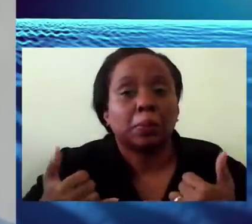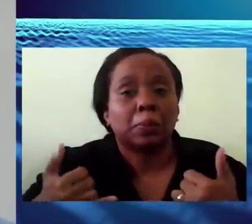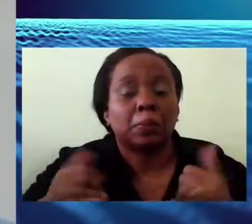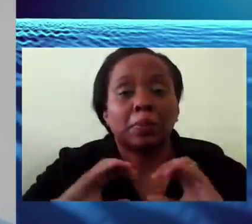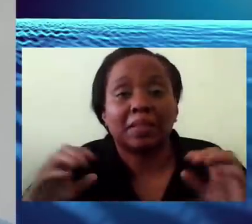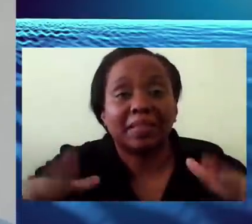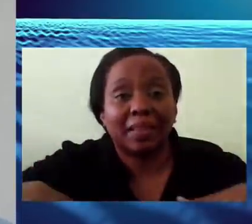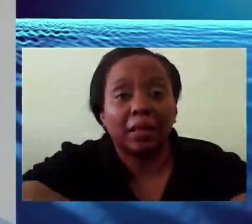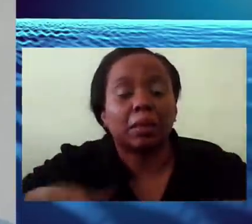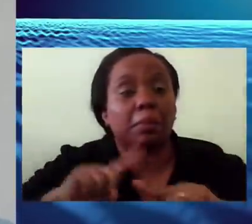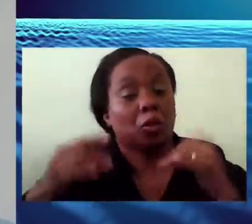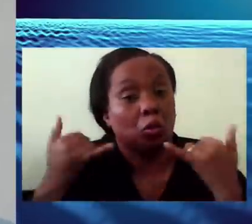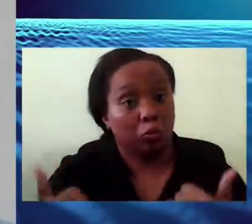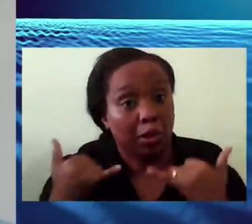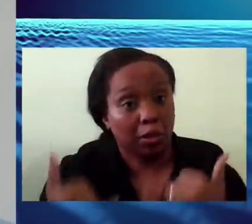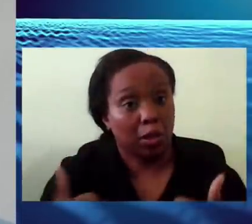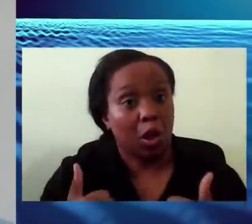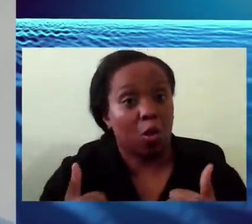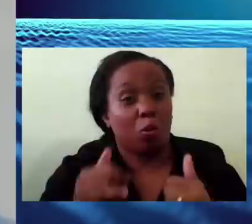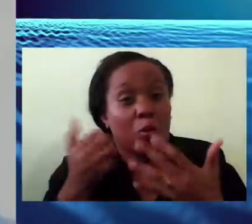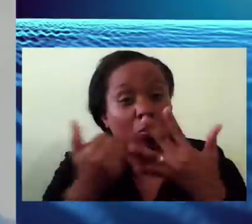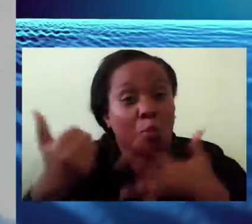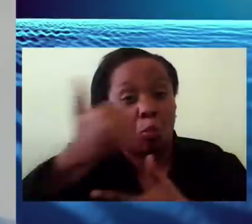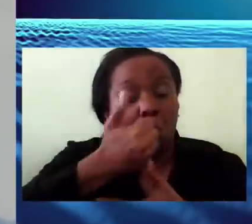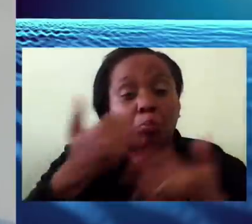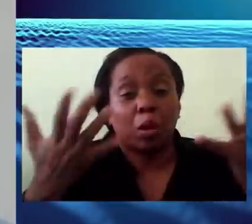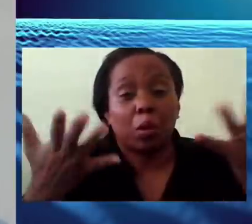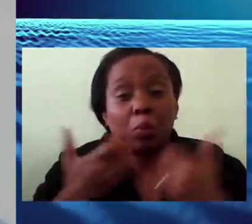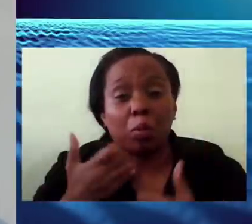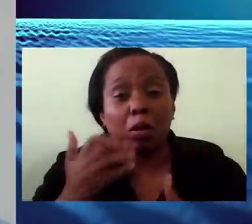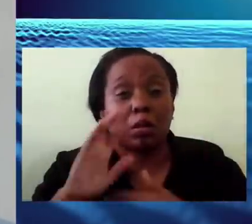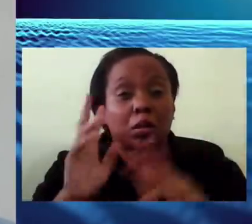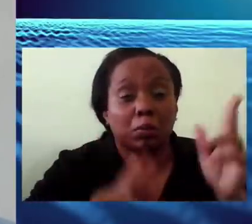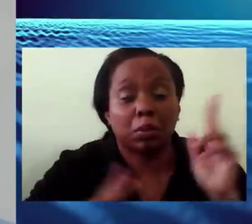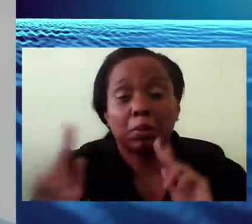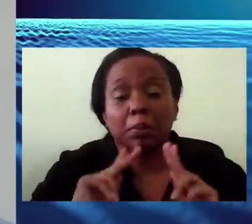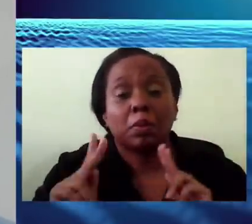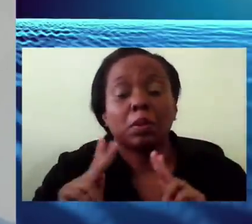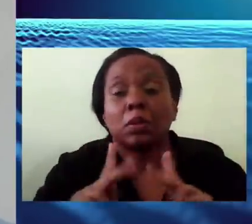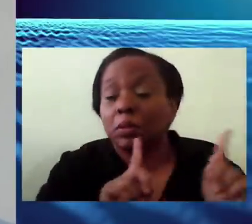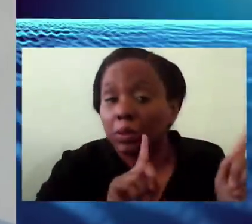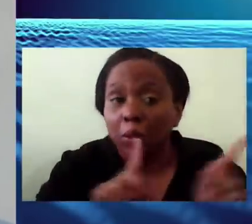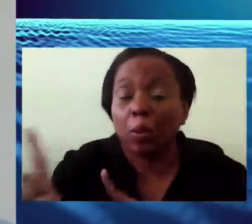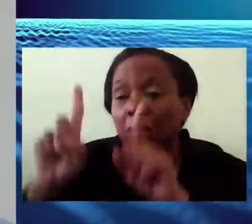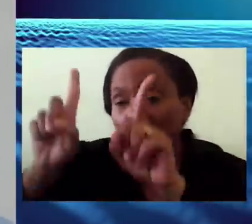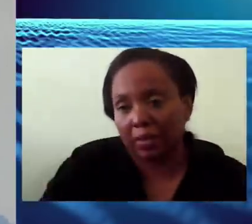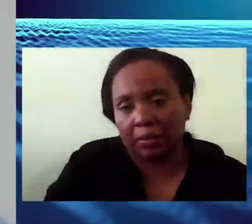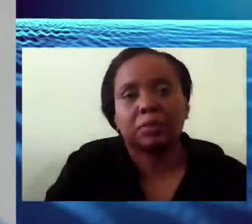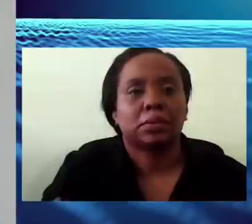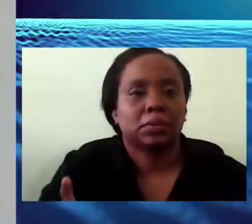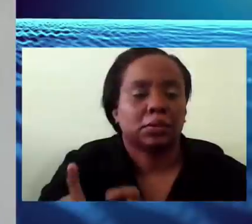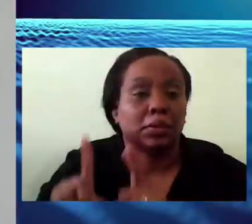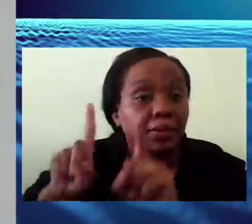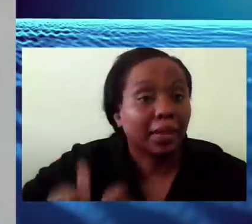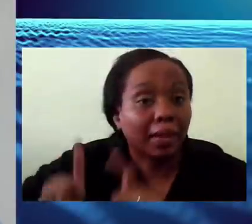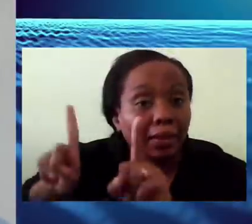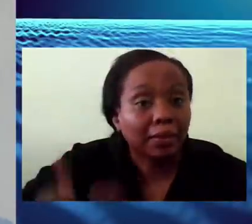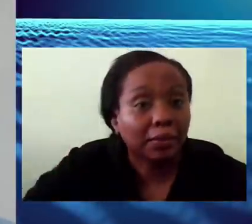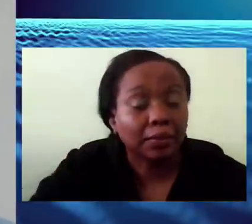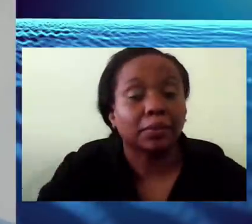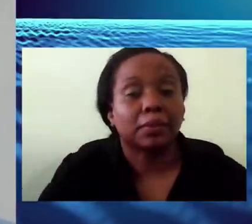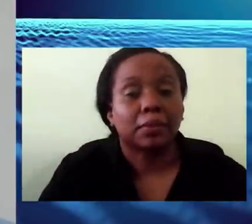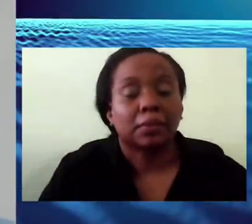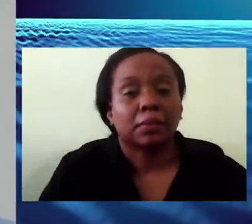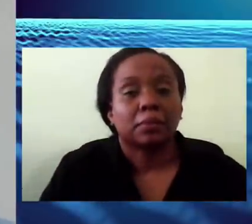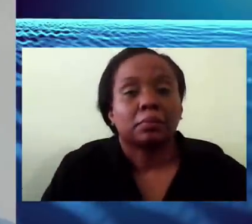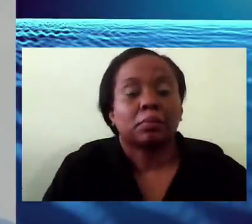the moment is really to try to get these people and all persons to come in to be tested, because the aim is to contain